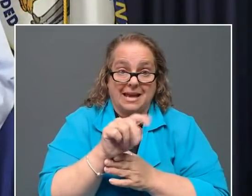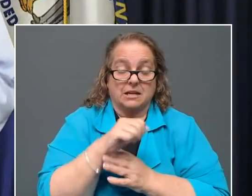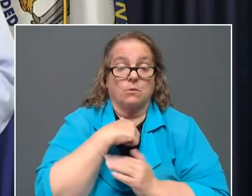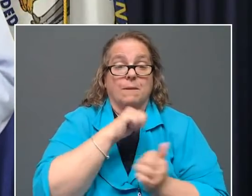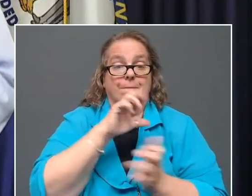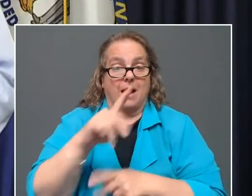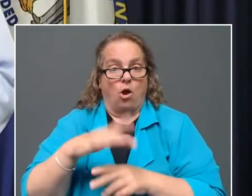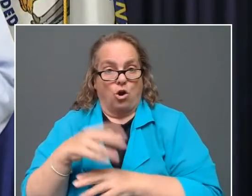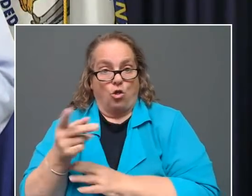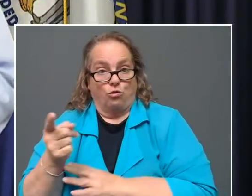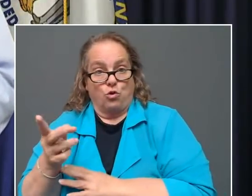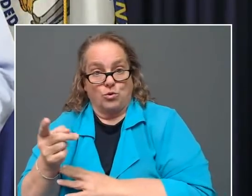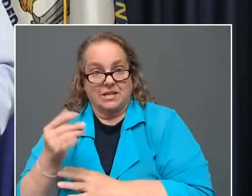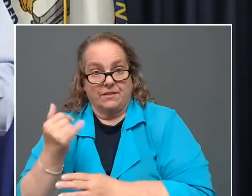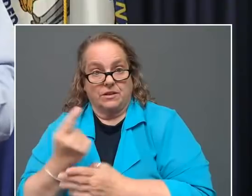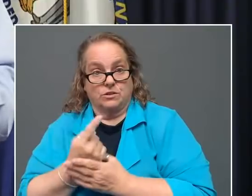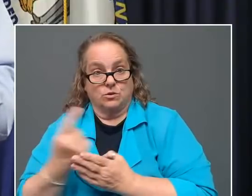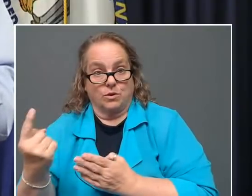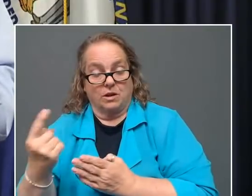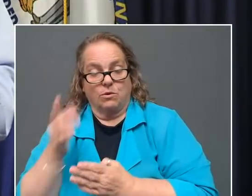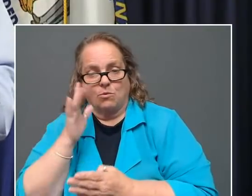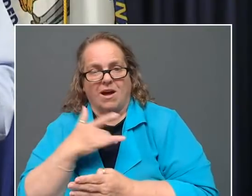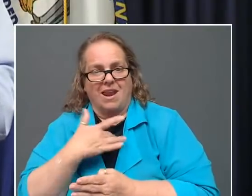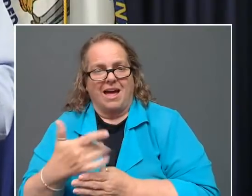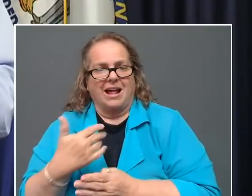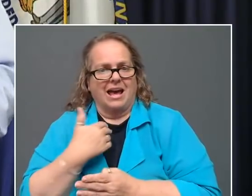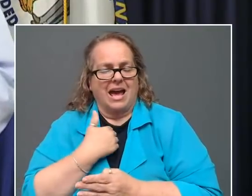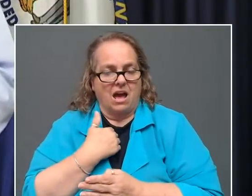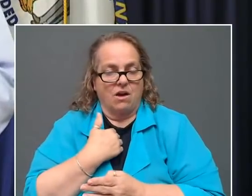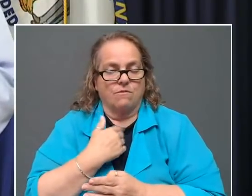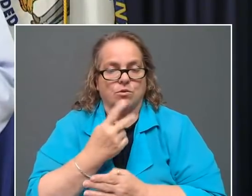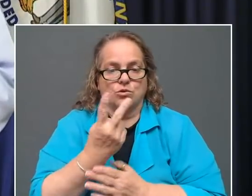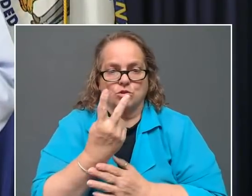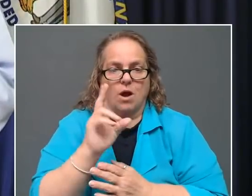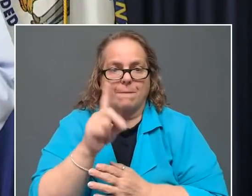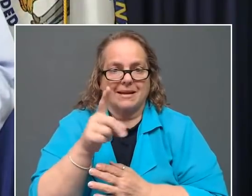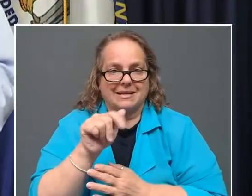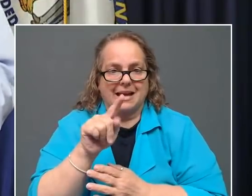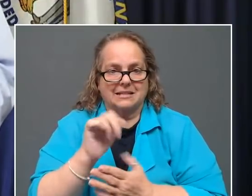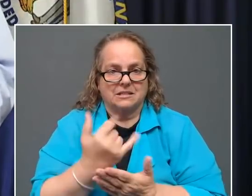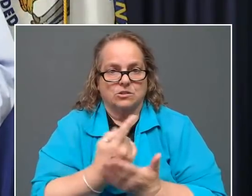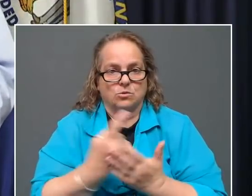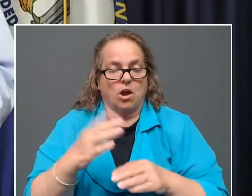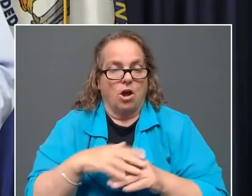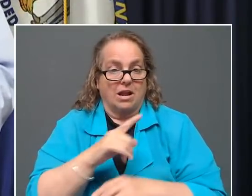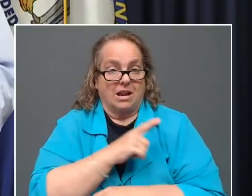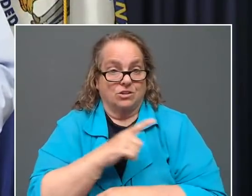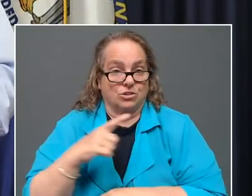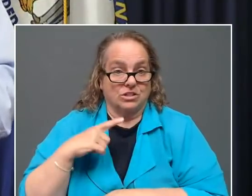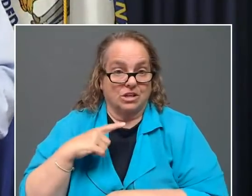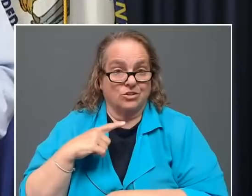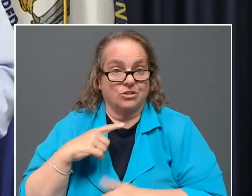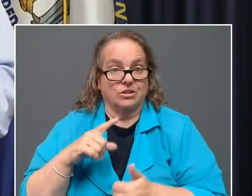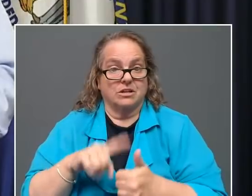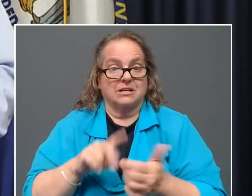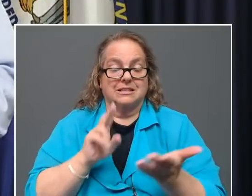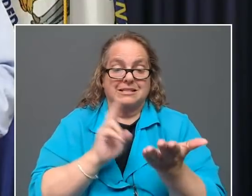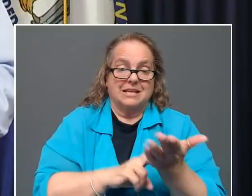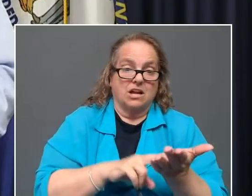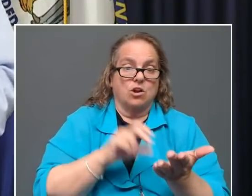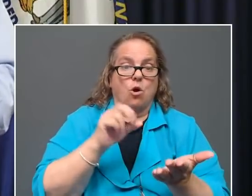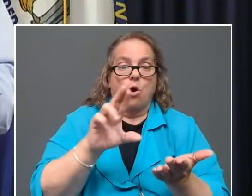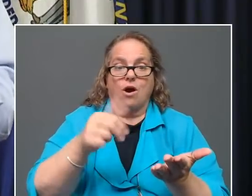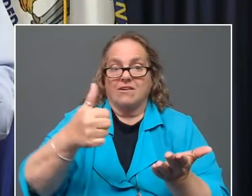this week. We will likely have a couple of updates this week on legislation being signed or vetoed as